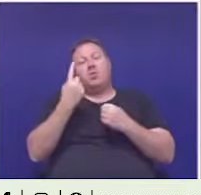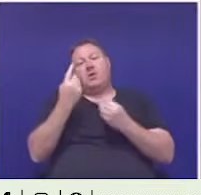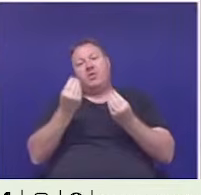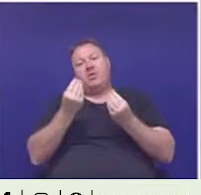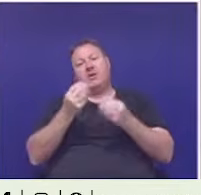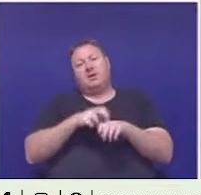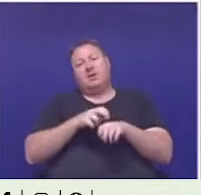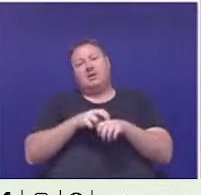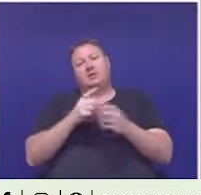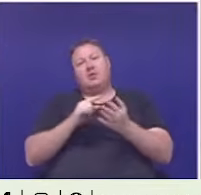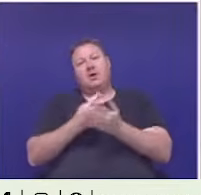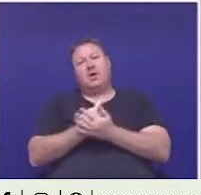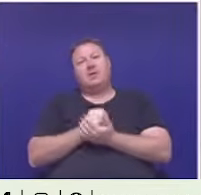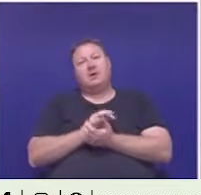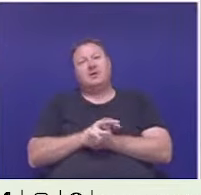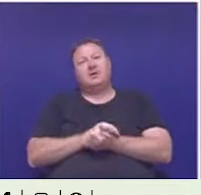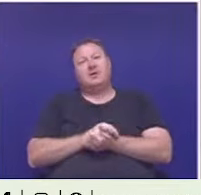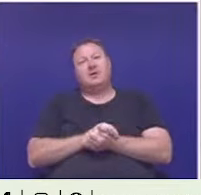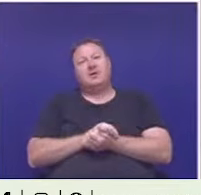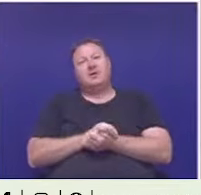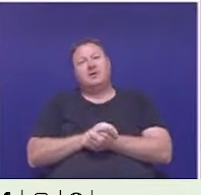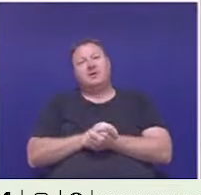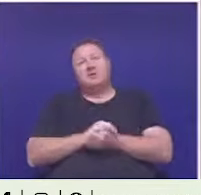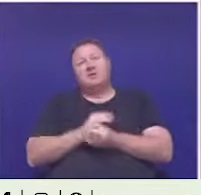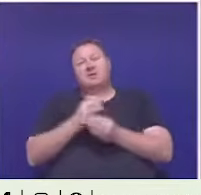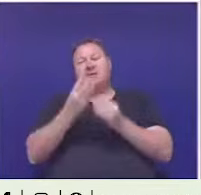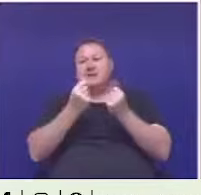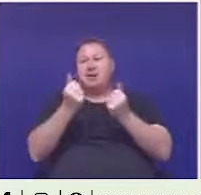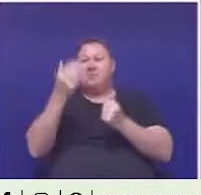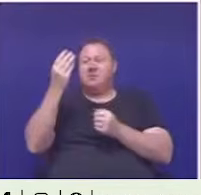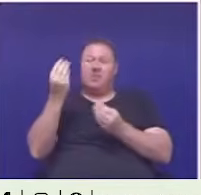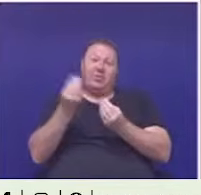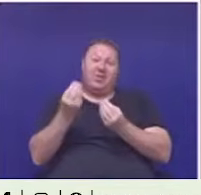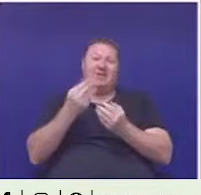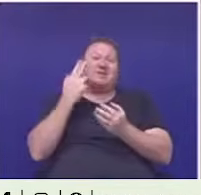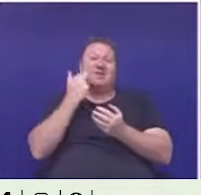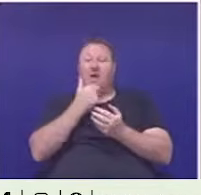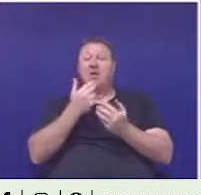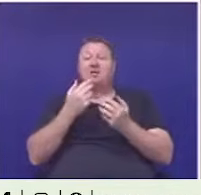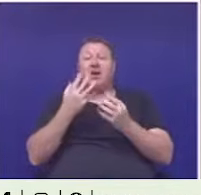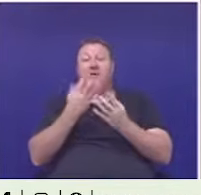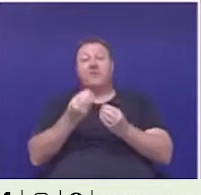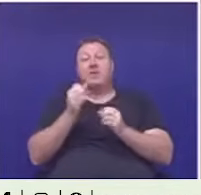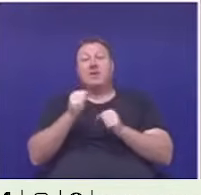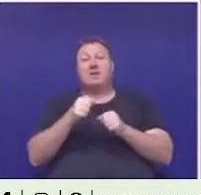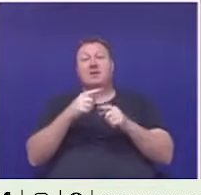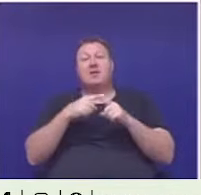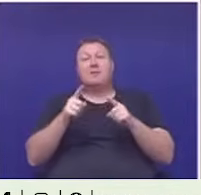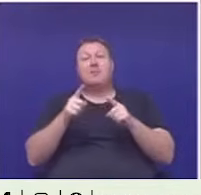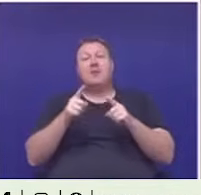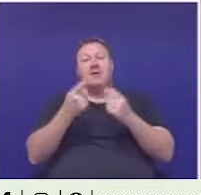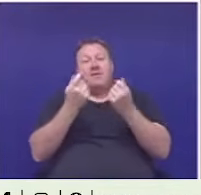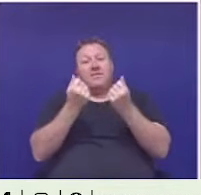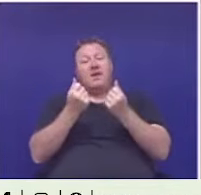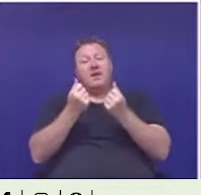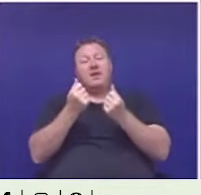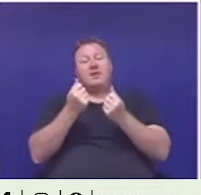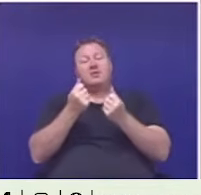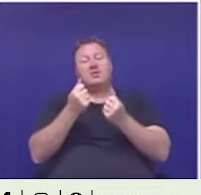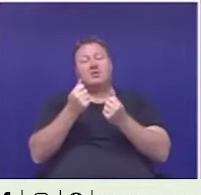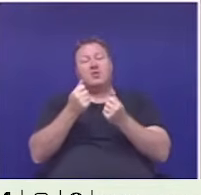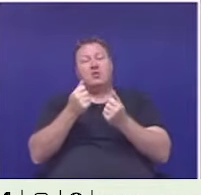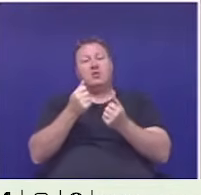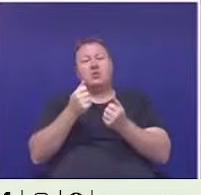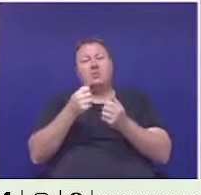some bitter pills to swallow to say some of these things are nice to have, but we need to get out of this fiscal financial hole. And